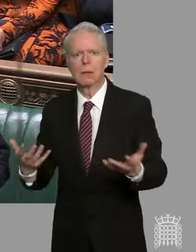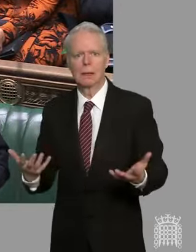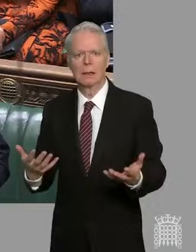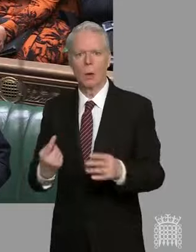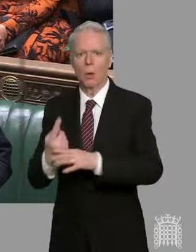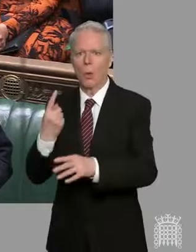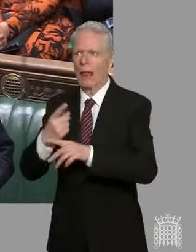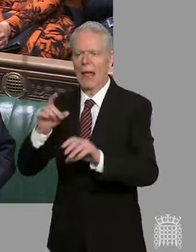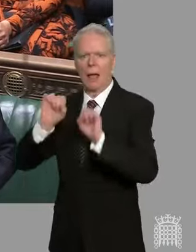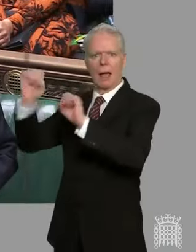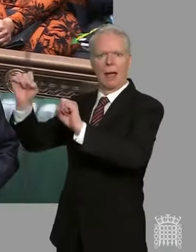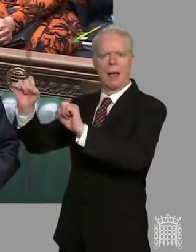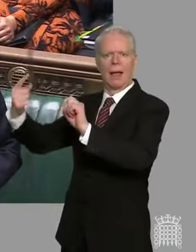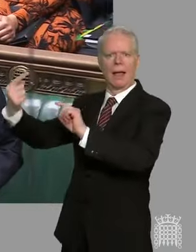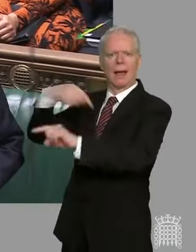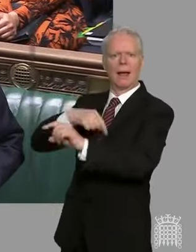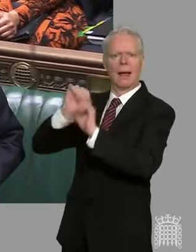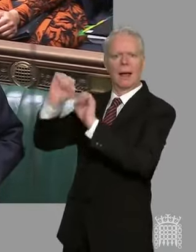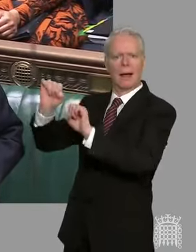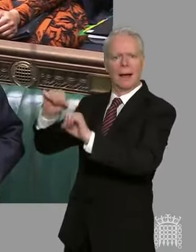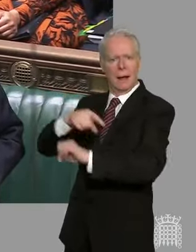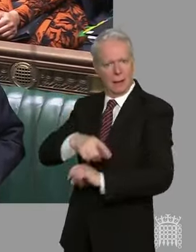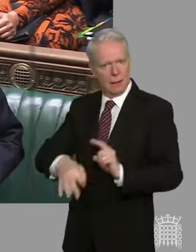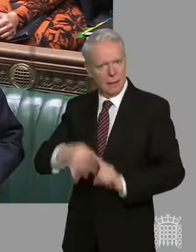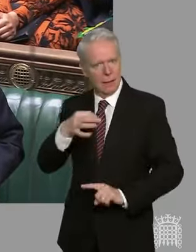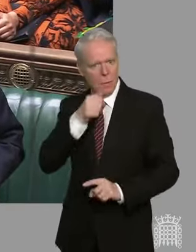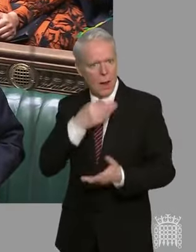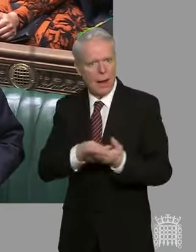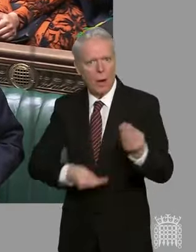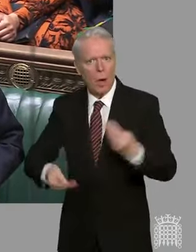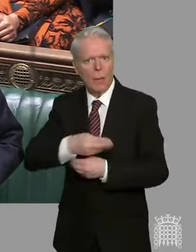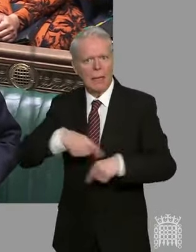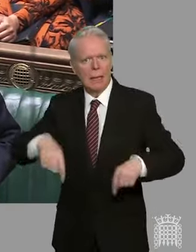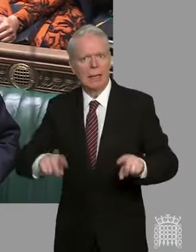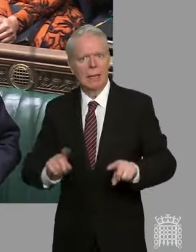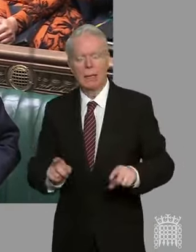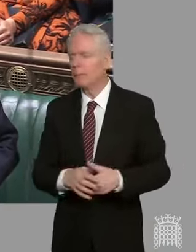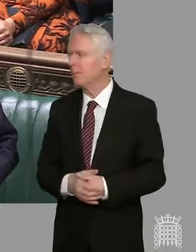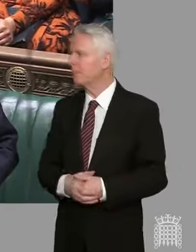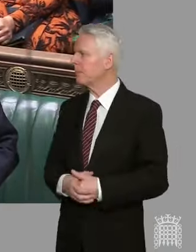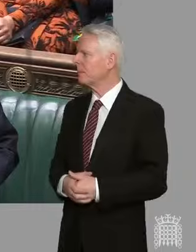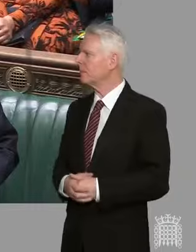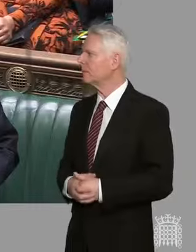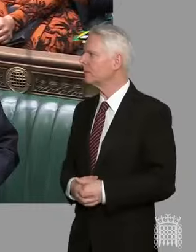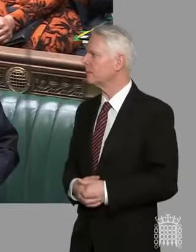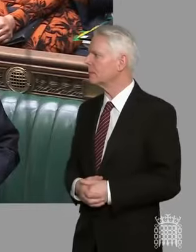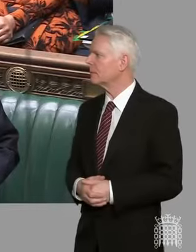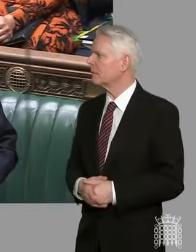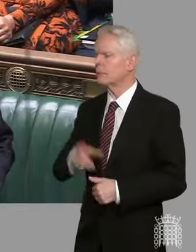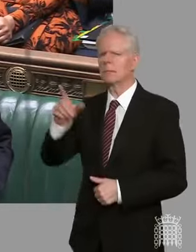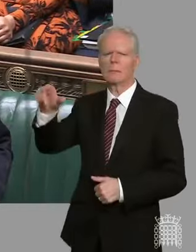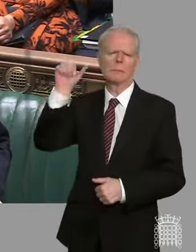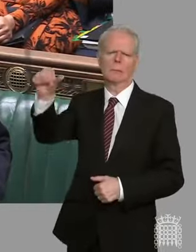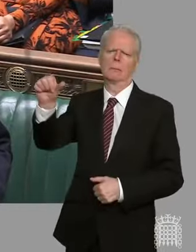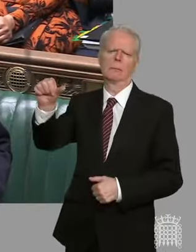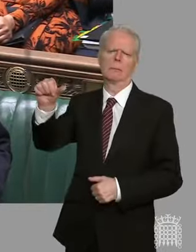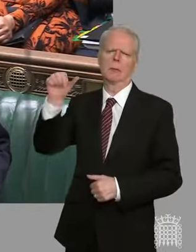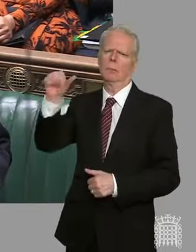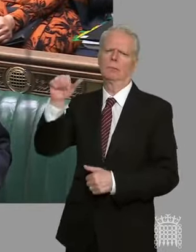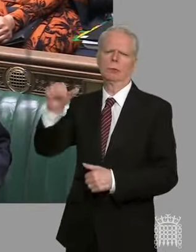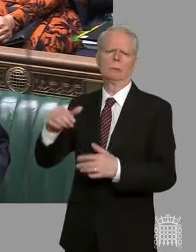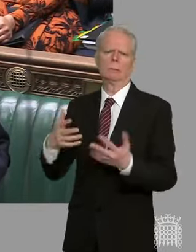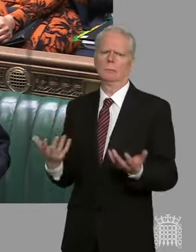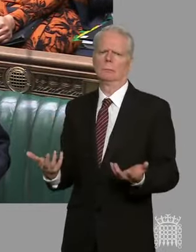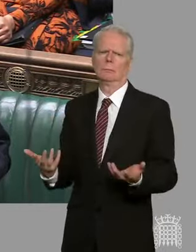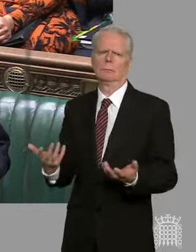already supports more than 430,000 jobs across the United Kingdom, and I'd like to recognise the contribution made by the